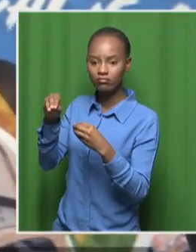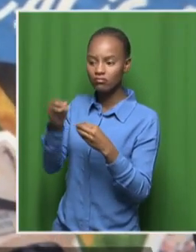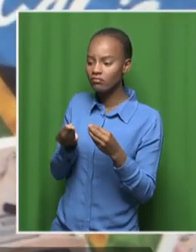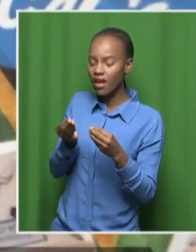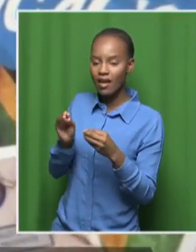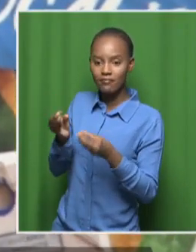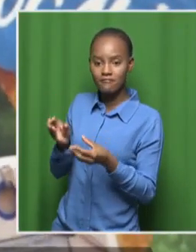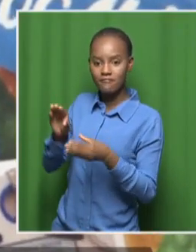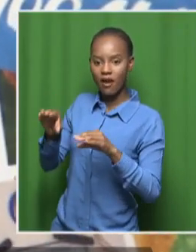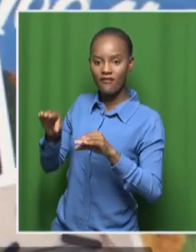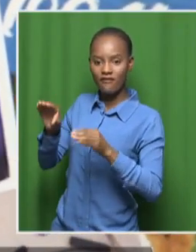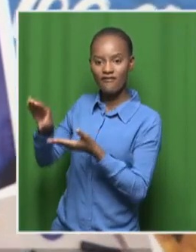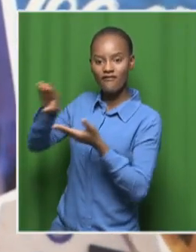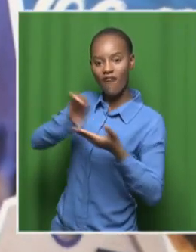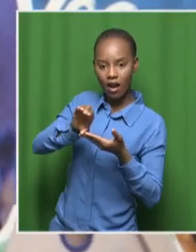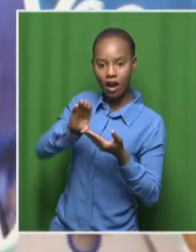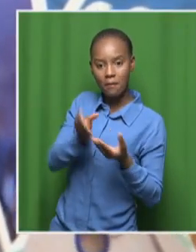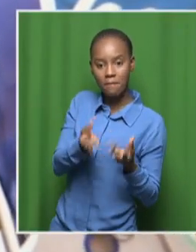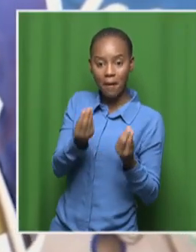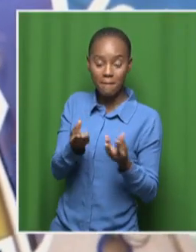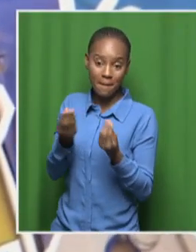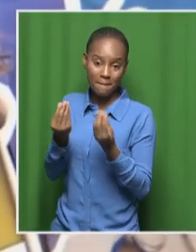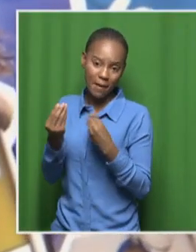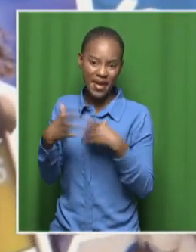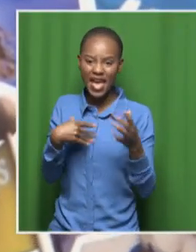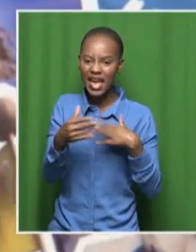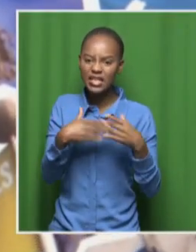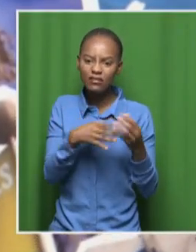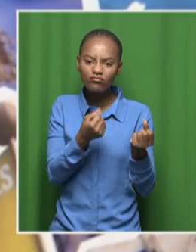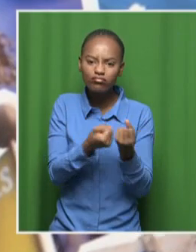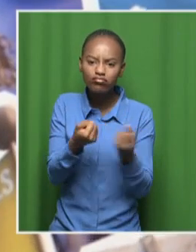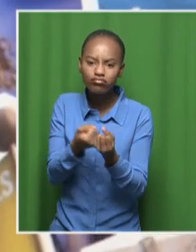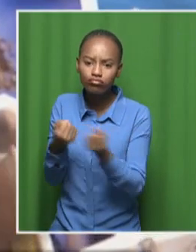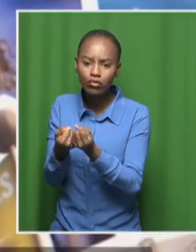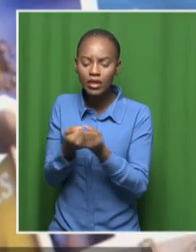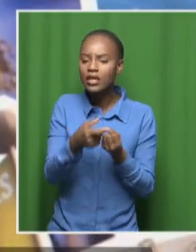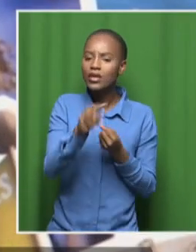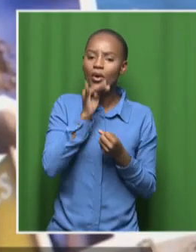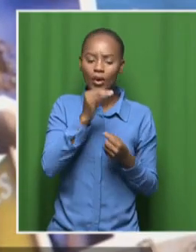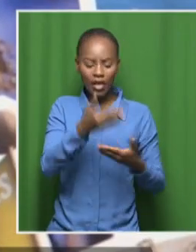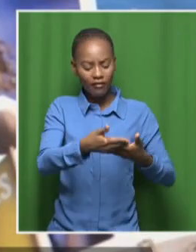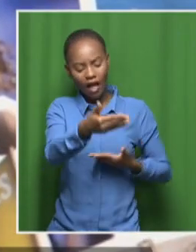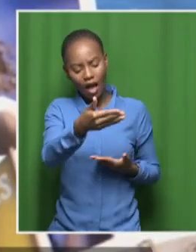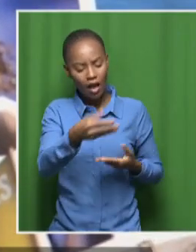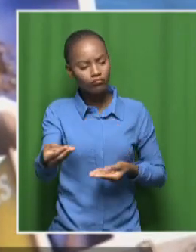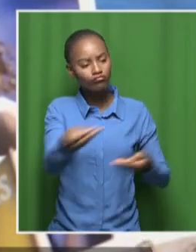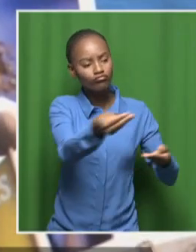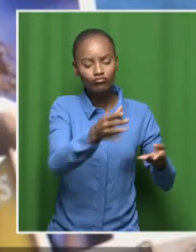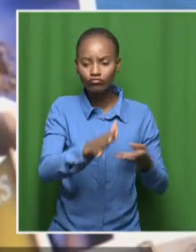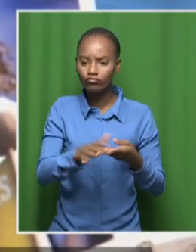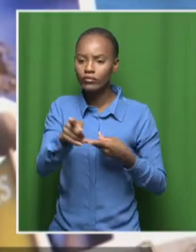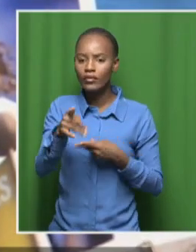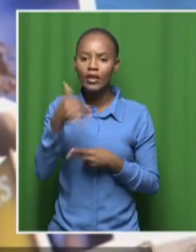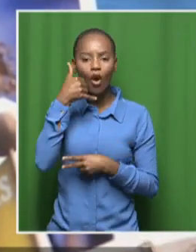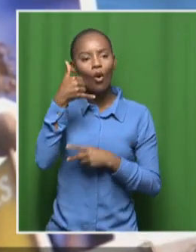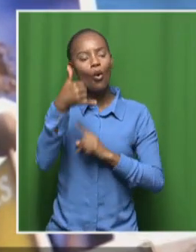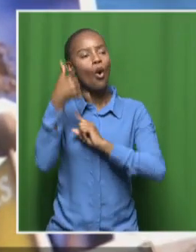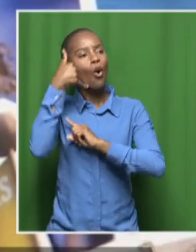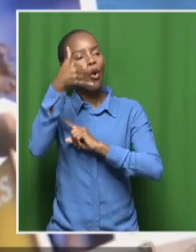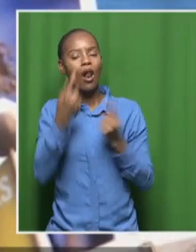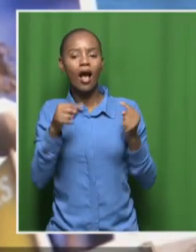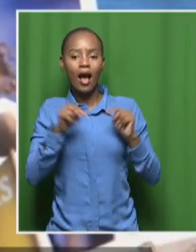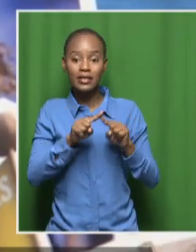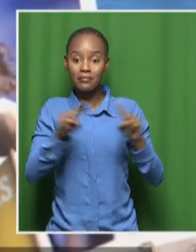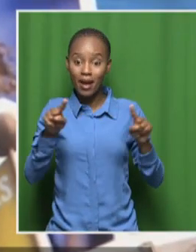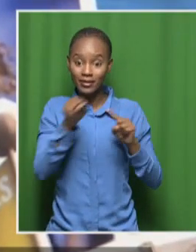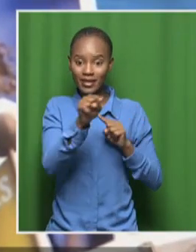form of assistance you're looking for, on-site assistance. We're not just giving away flyers and pamphlets and telling you to call us tomorrow, but the entities that are here,